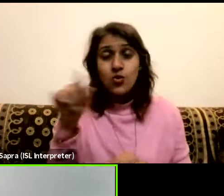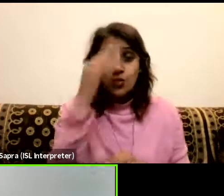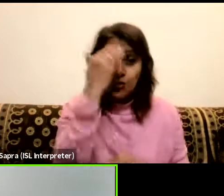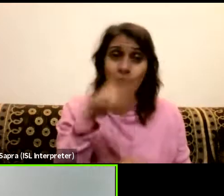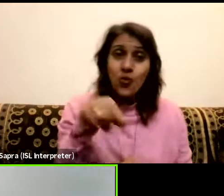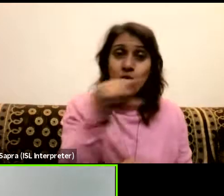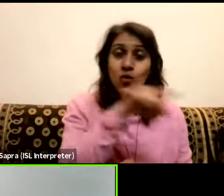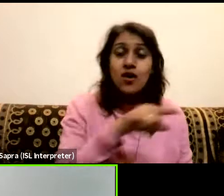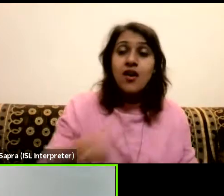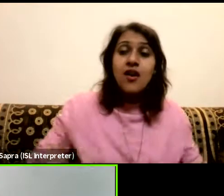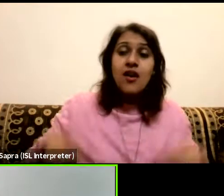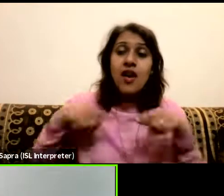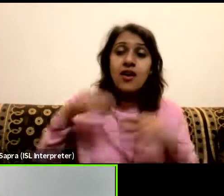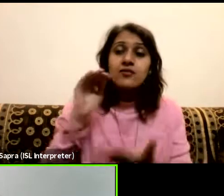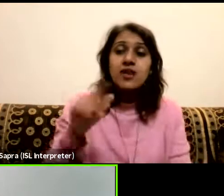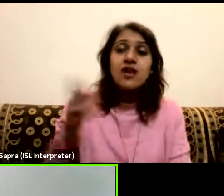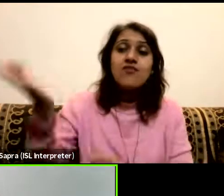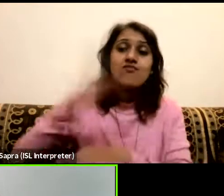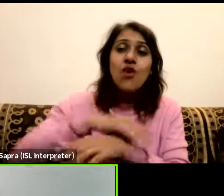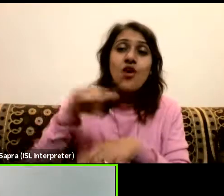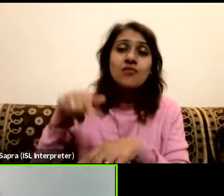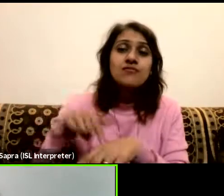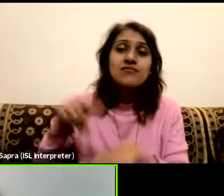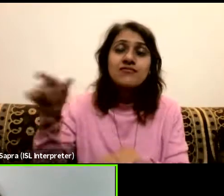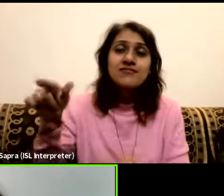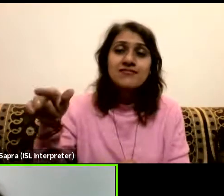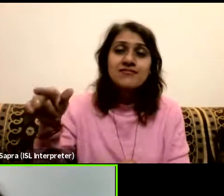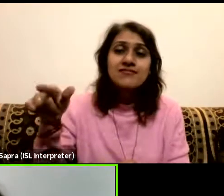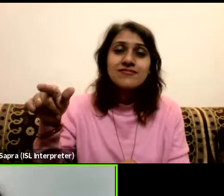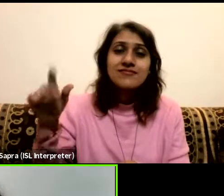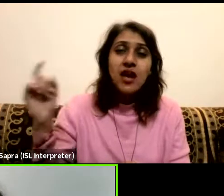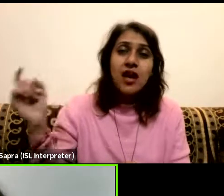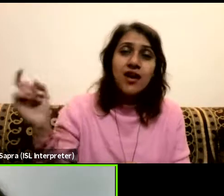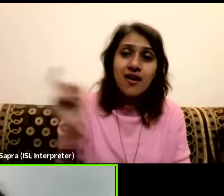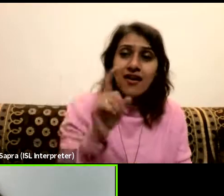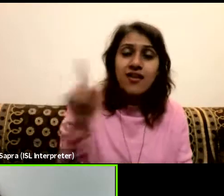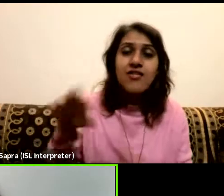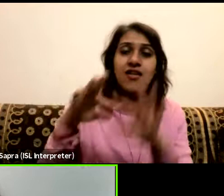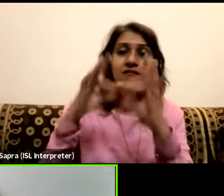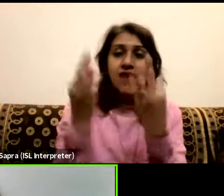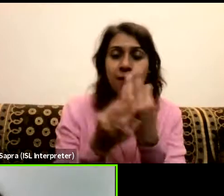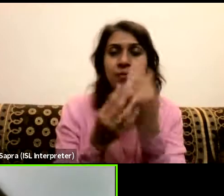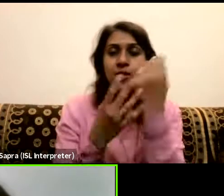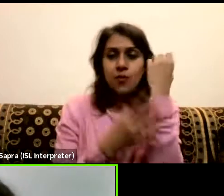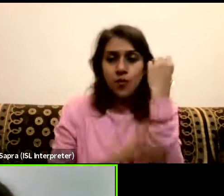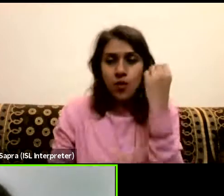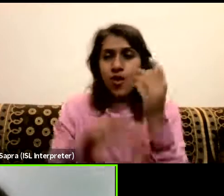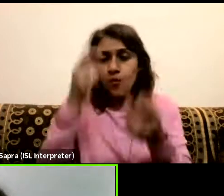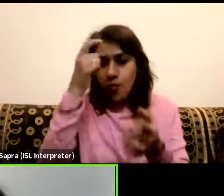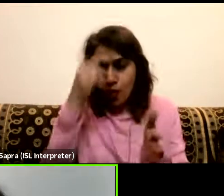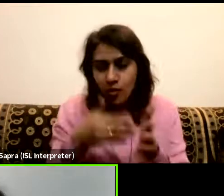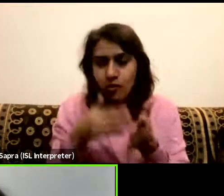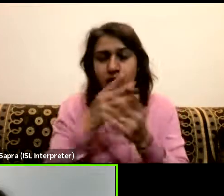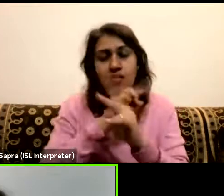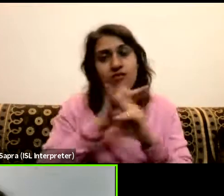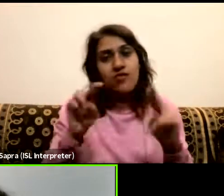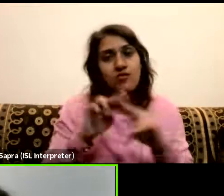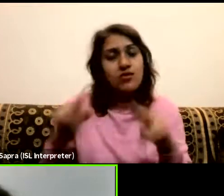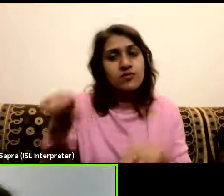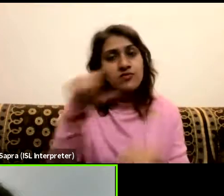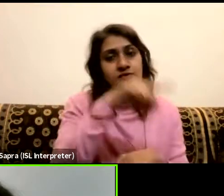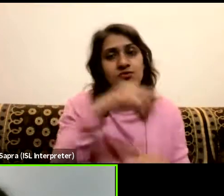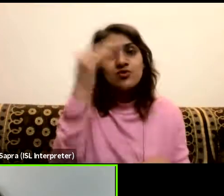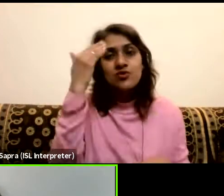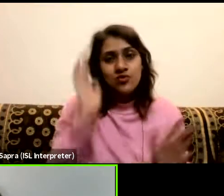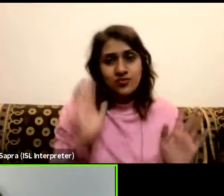children and people with disabilities are. And we need to now, at this point of time, which is a crisis time, we need